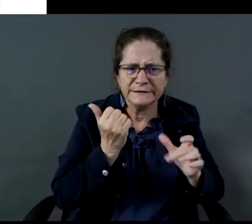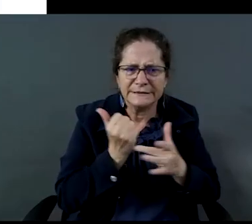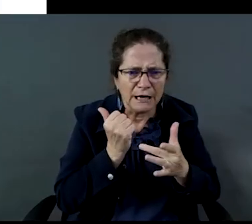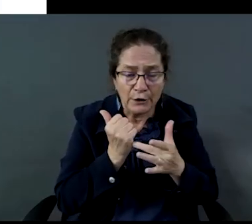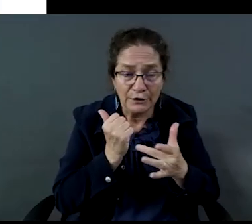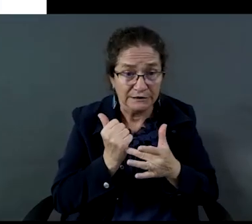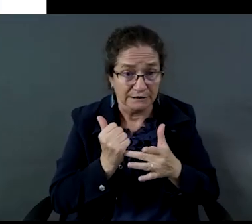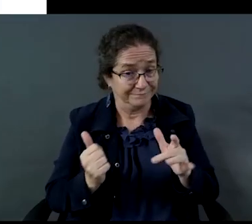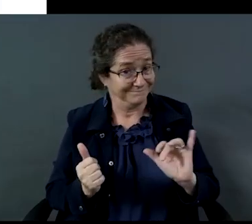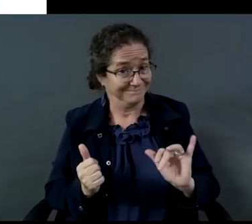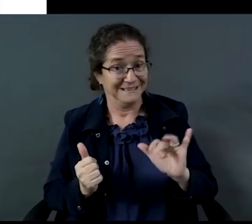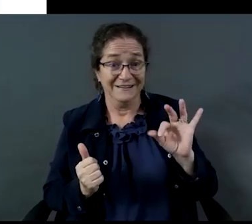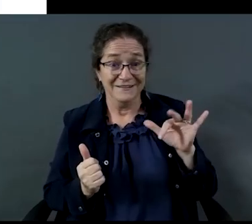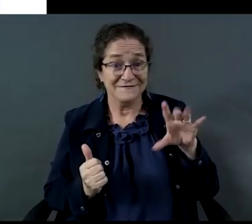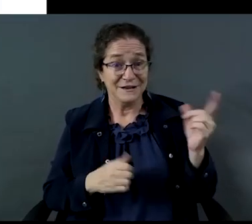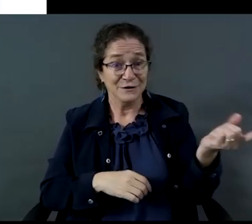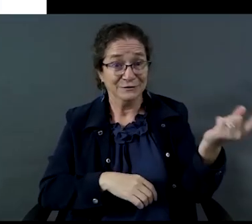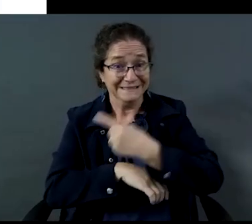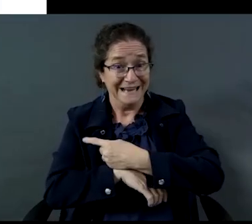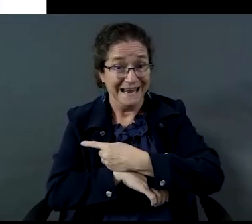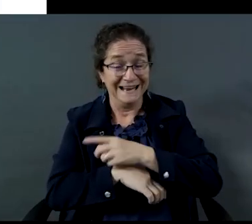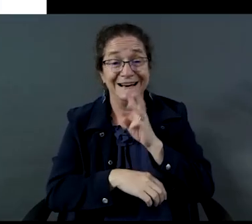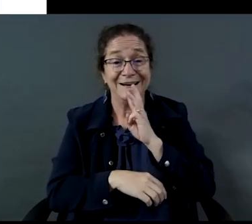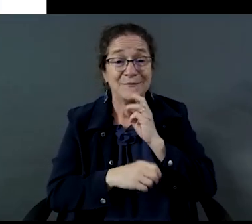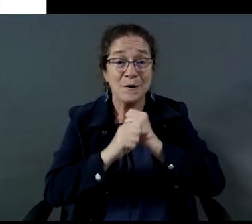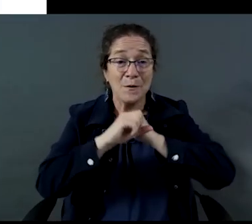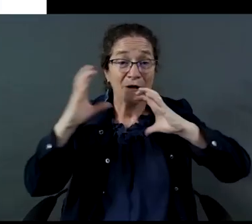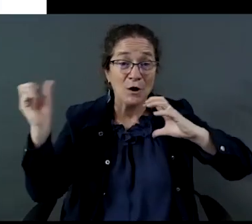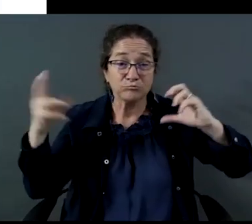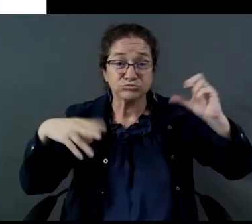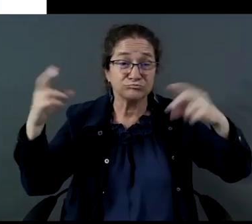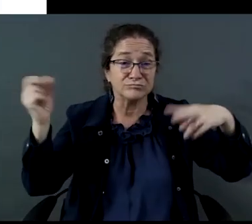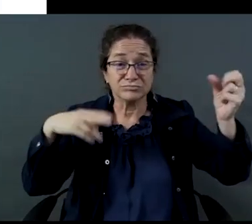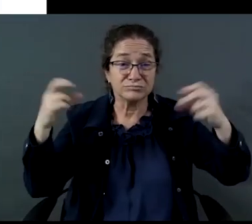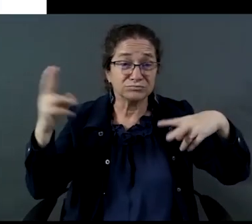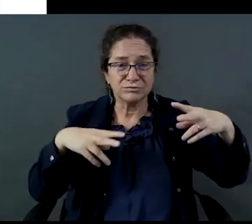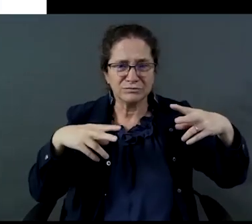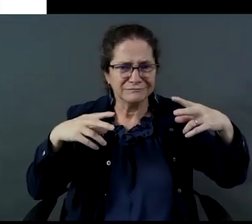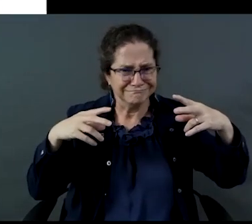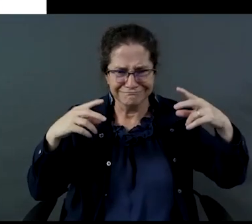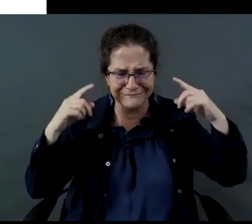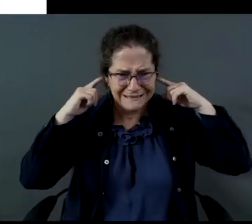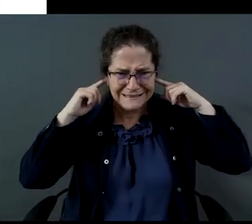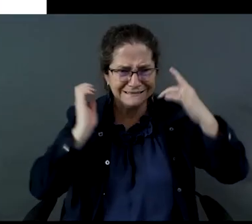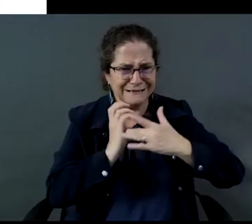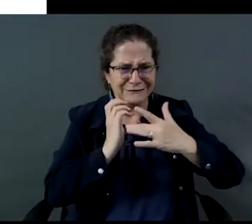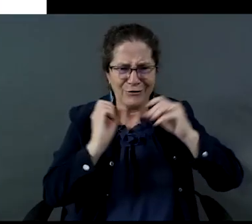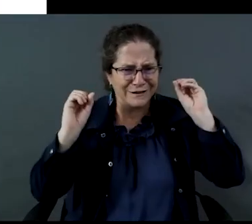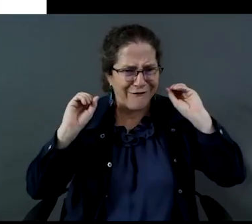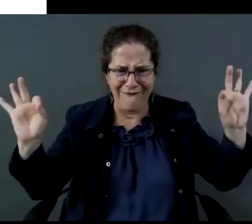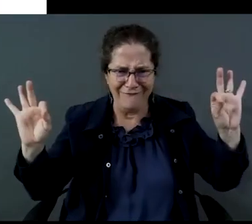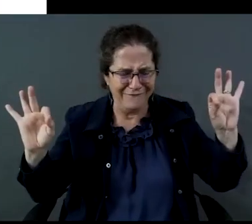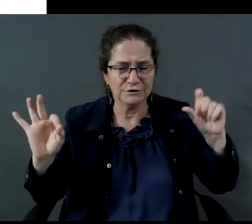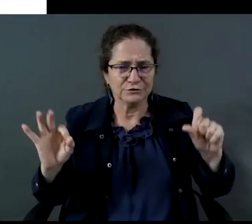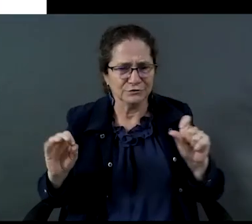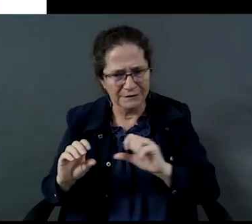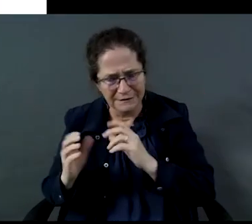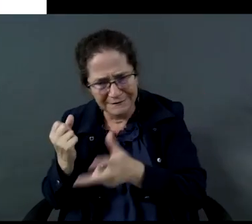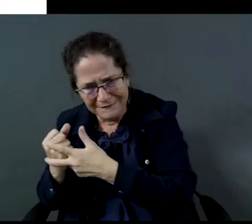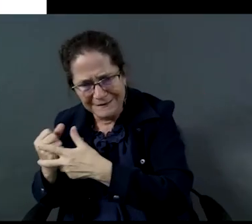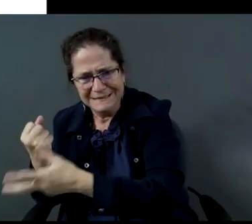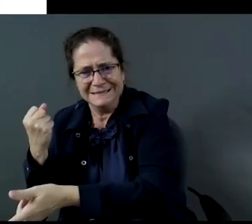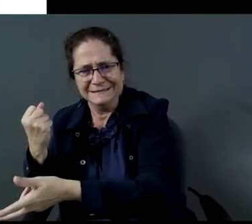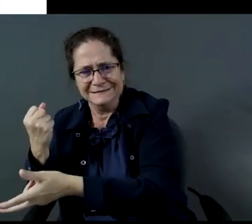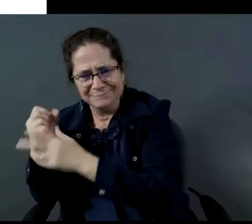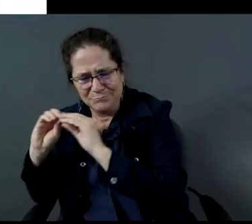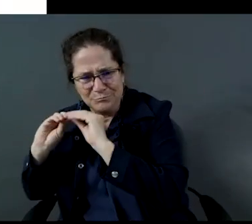up and safe away from those water balloons. And then will the venue have assistive listening devices that need to be checked out?